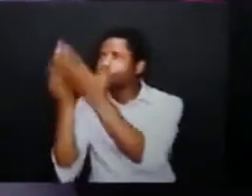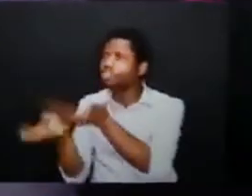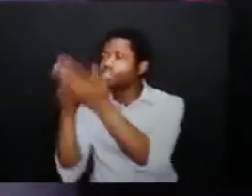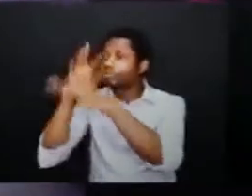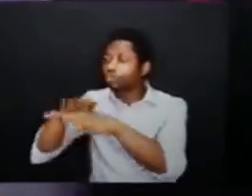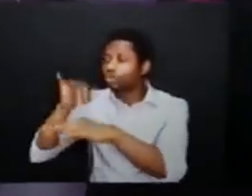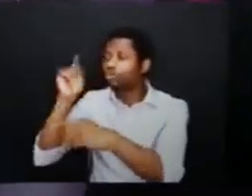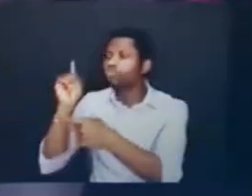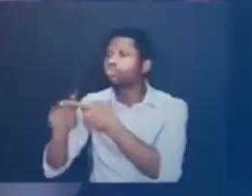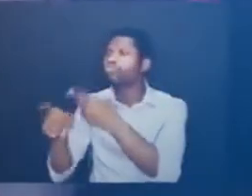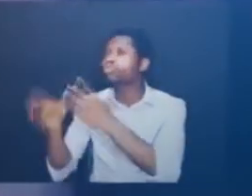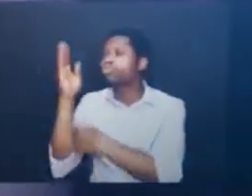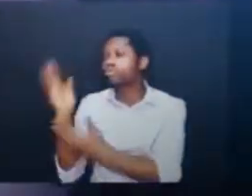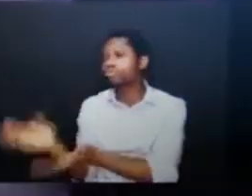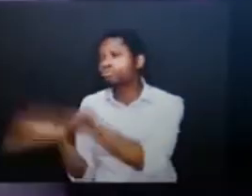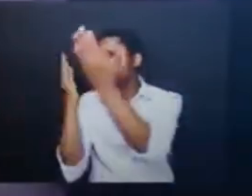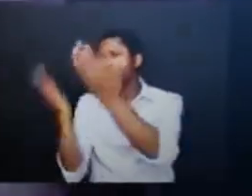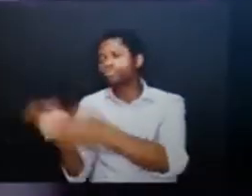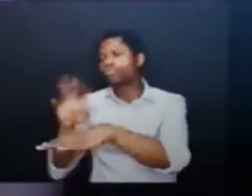Now